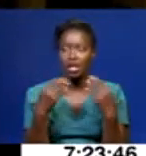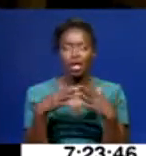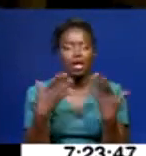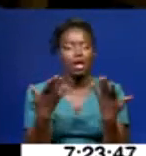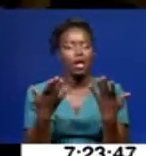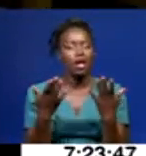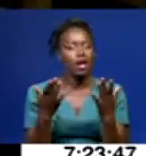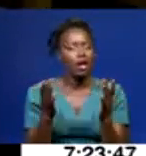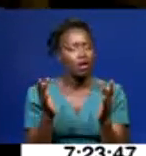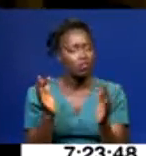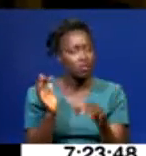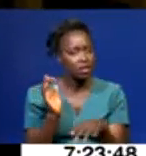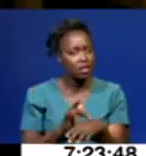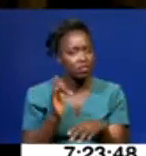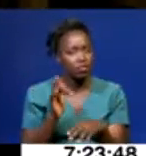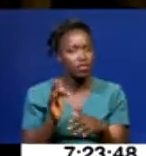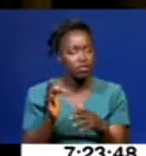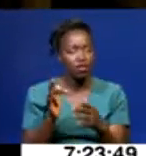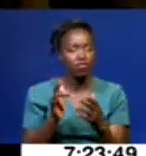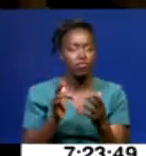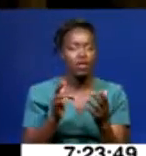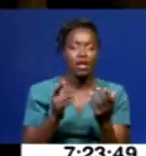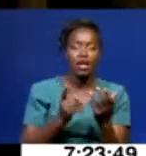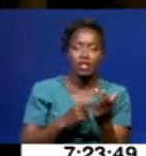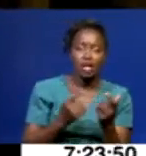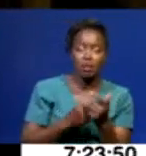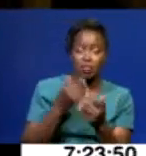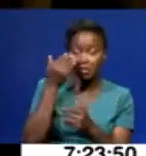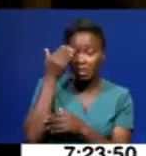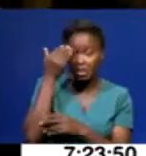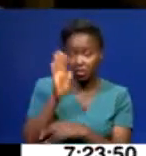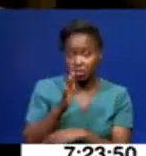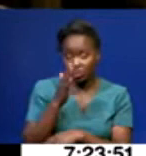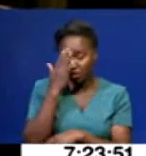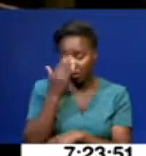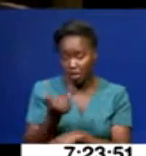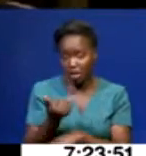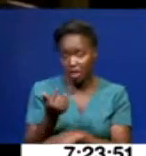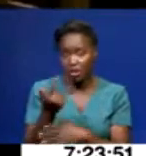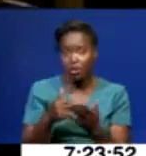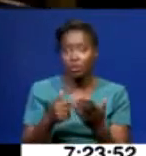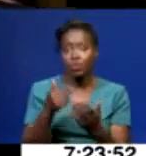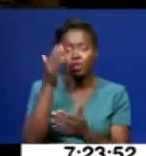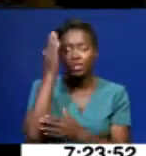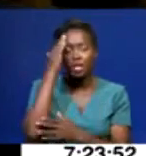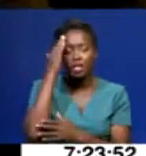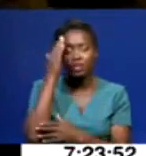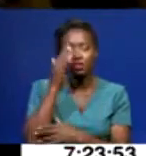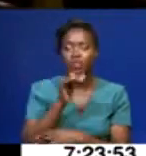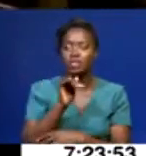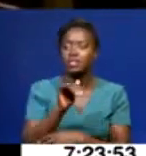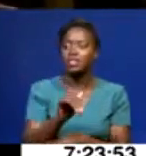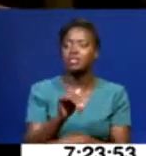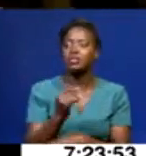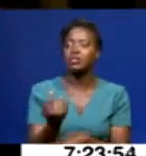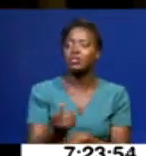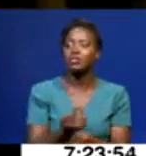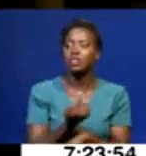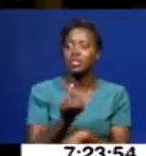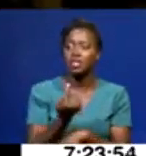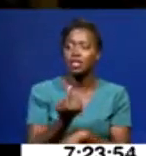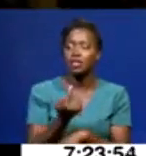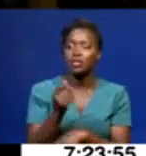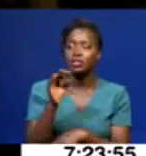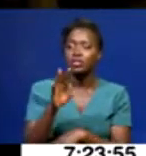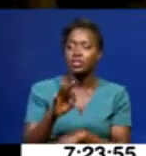has effect on the FIFA ranking or something, I don't know. Because from what I know, the rules is that only on